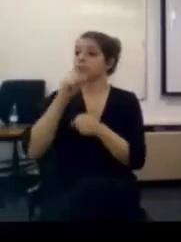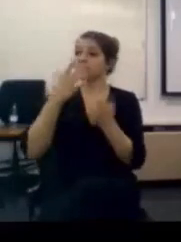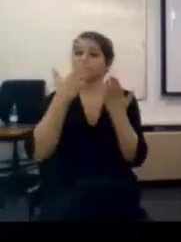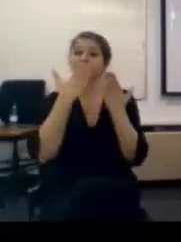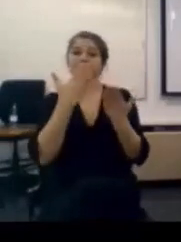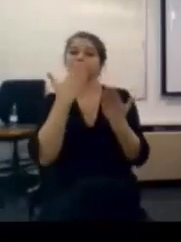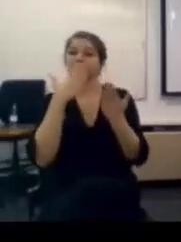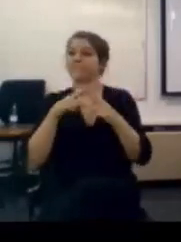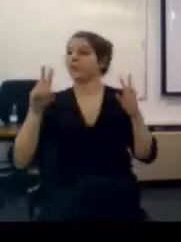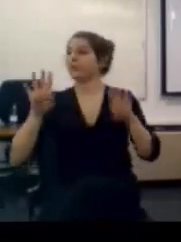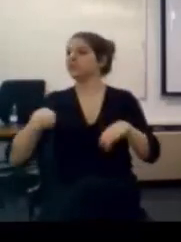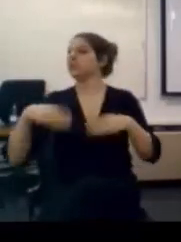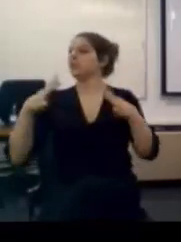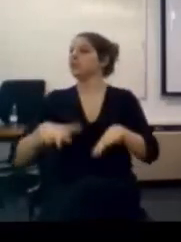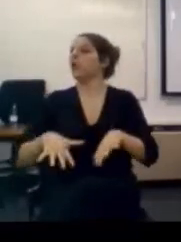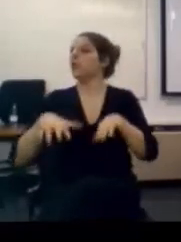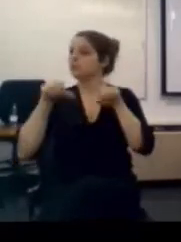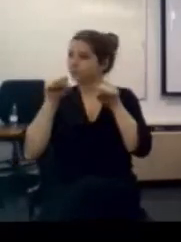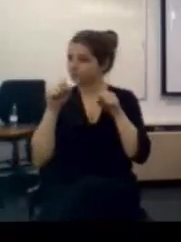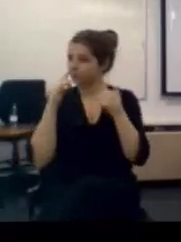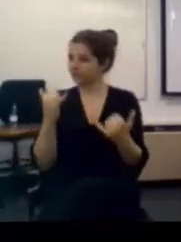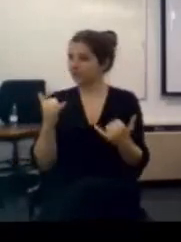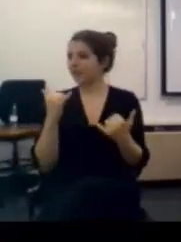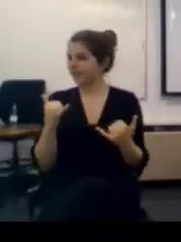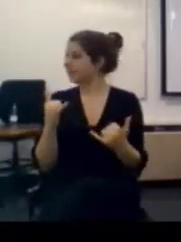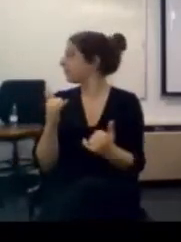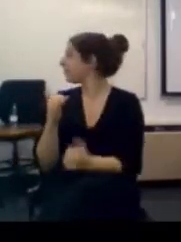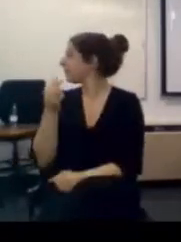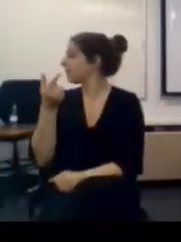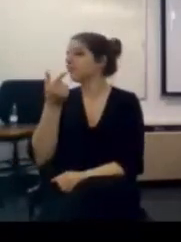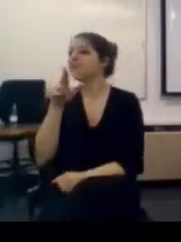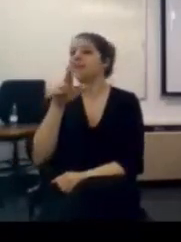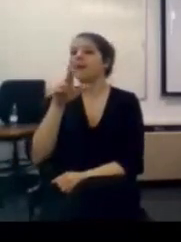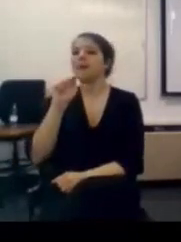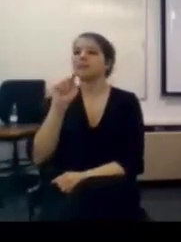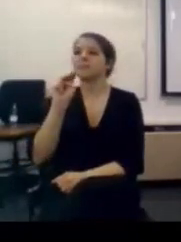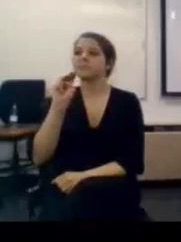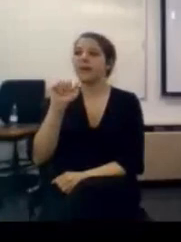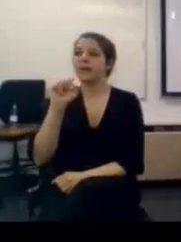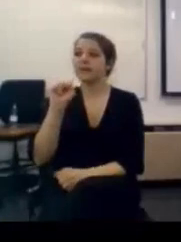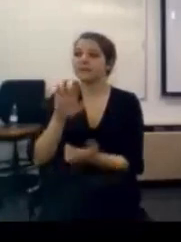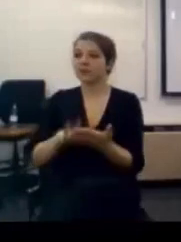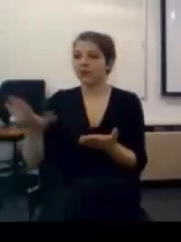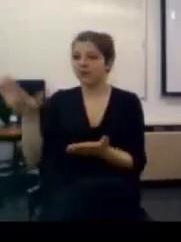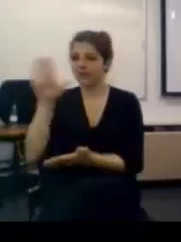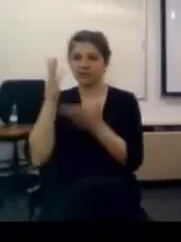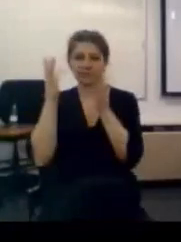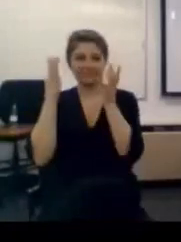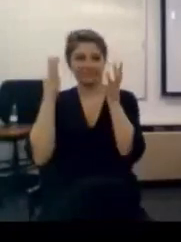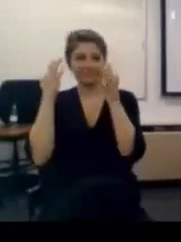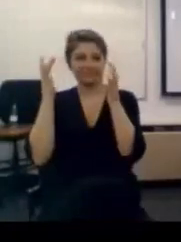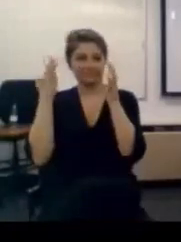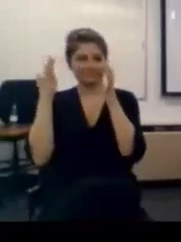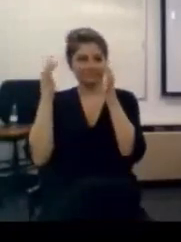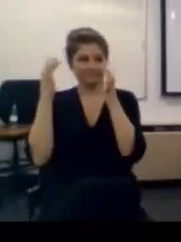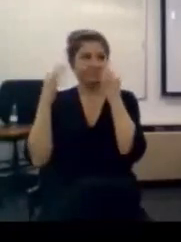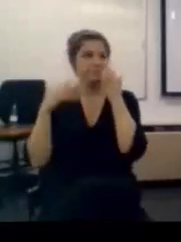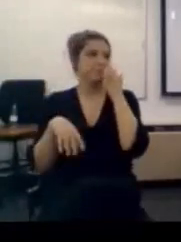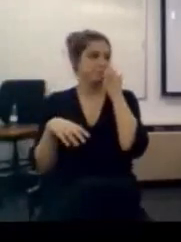We also want to make sure to thank our very generous hosts here today, Guttman College,